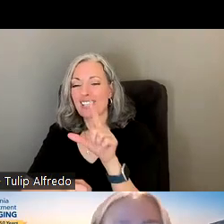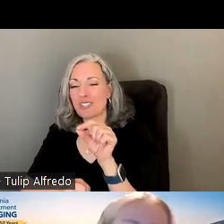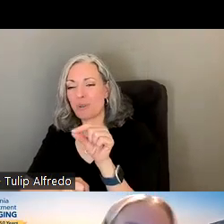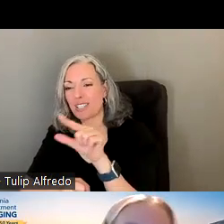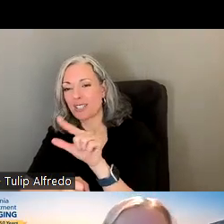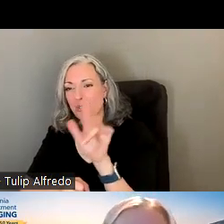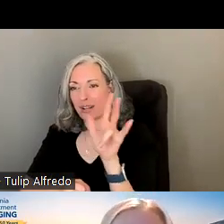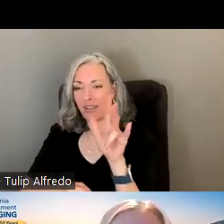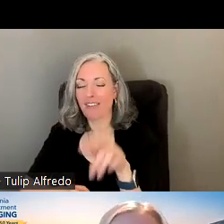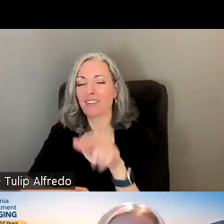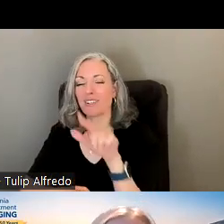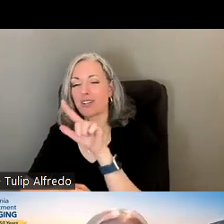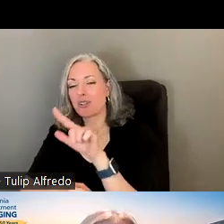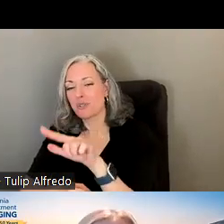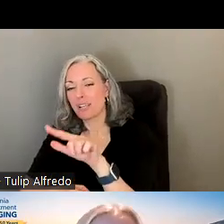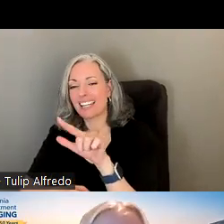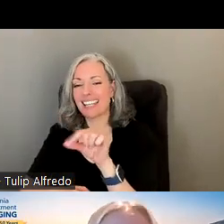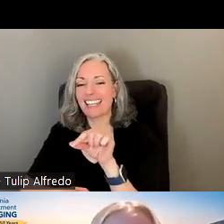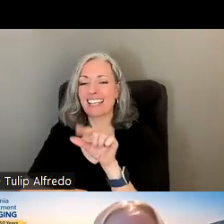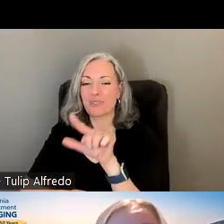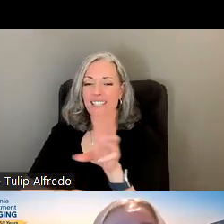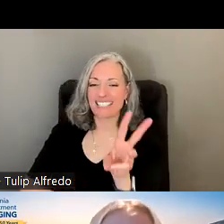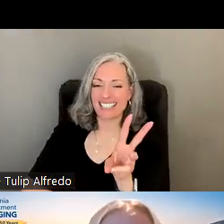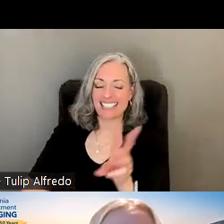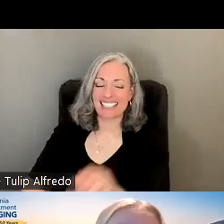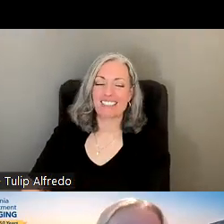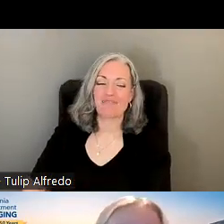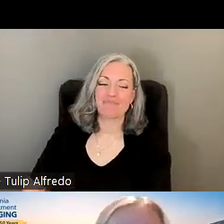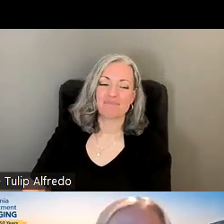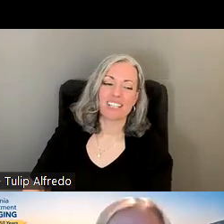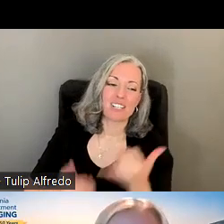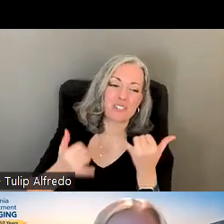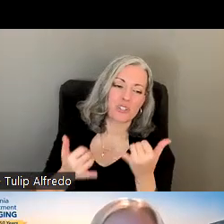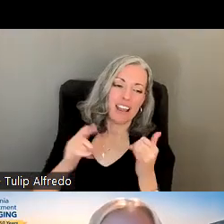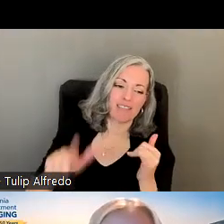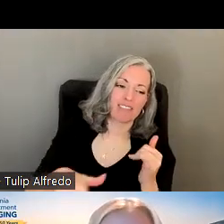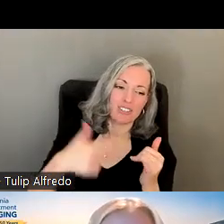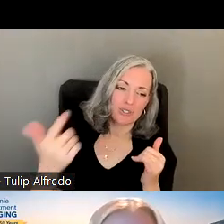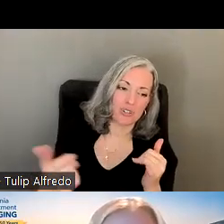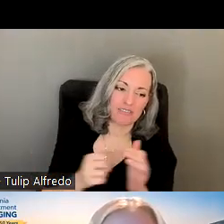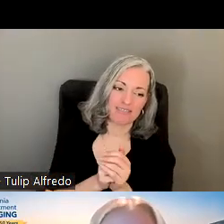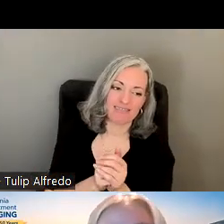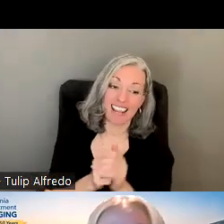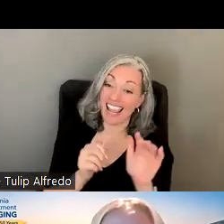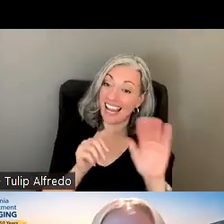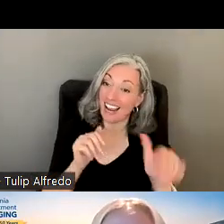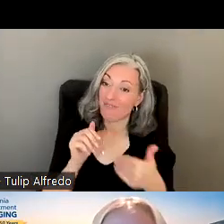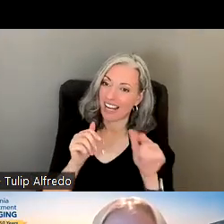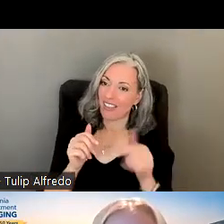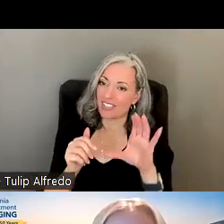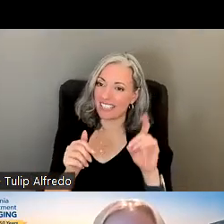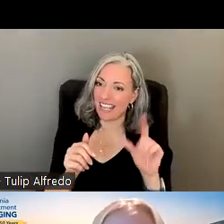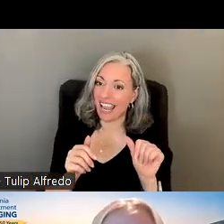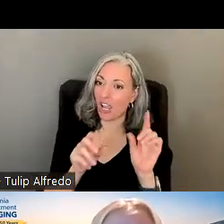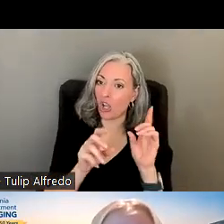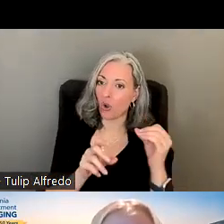here. So let me pause and see if there's any immediate reactions, questions about the event. And I also invite my other CDA colleagues, if you're on